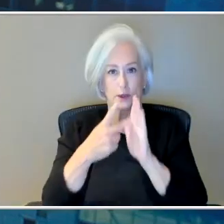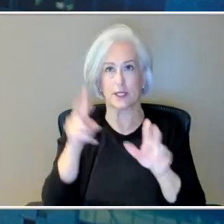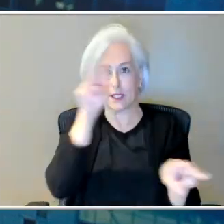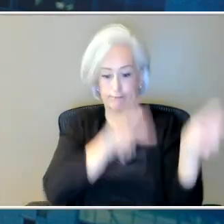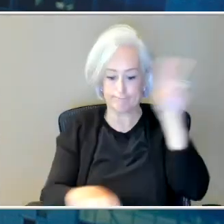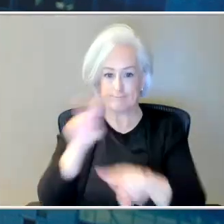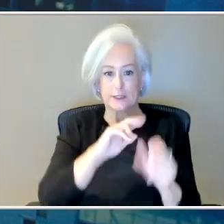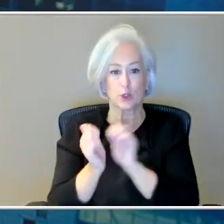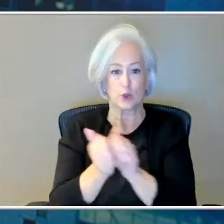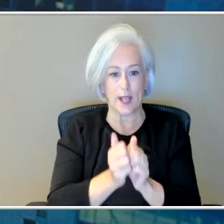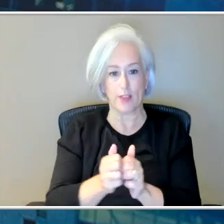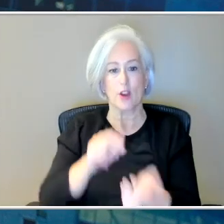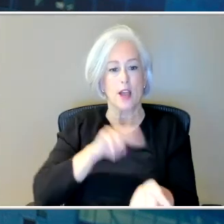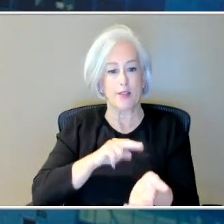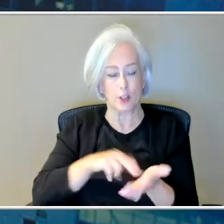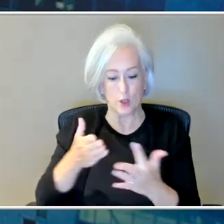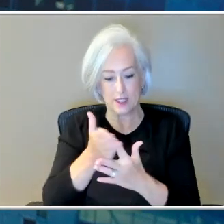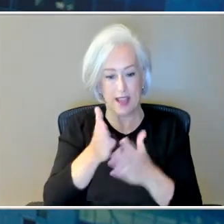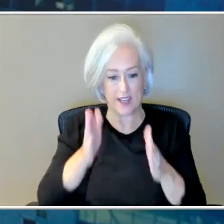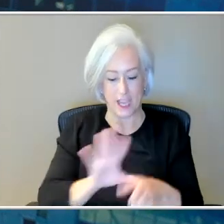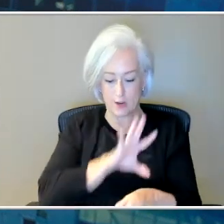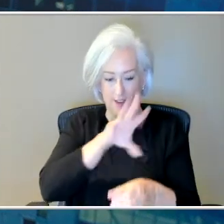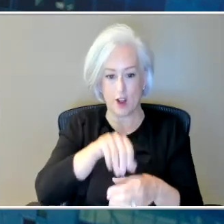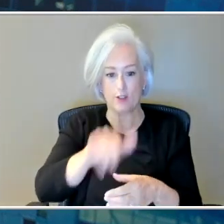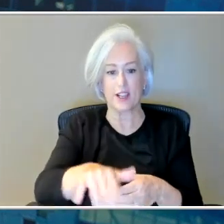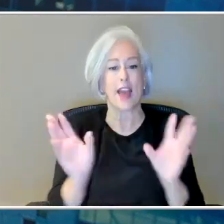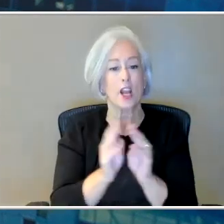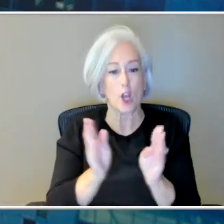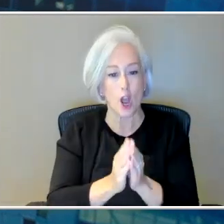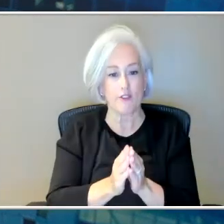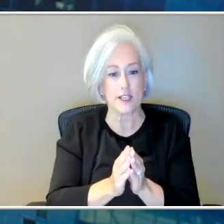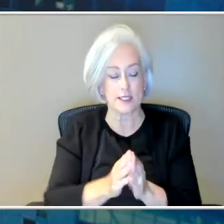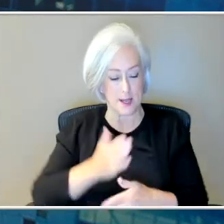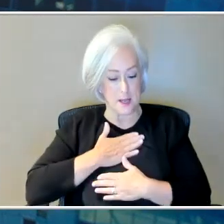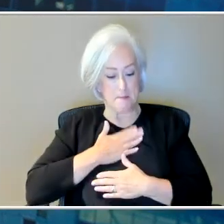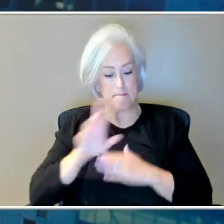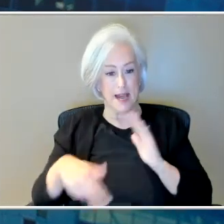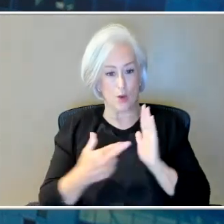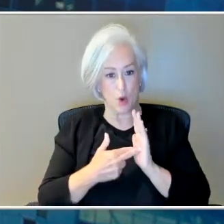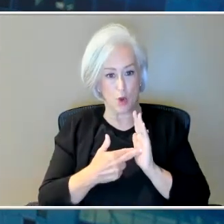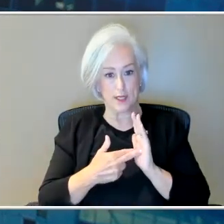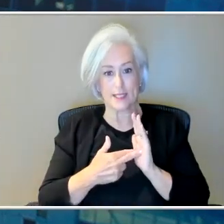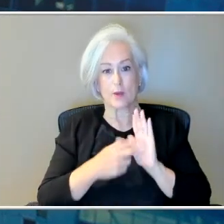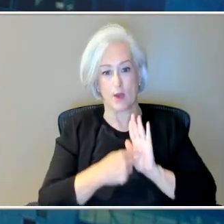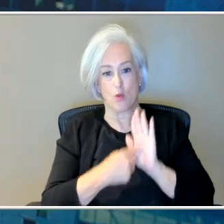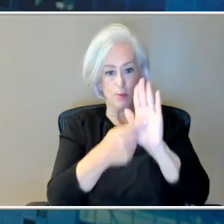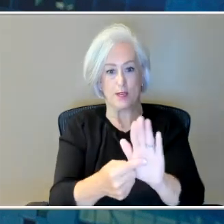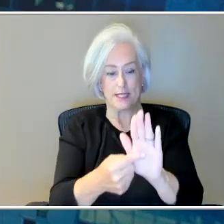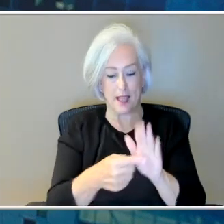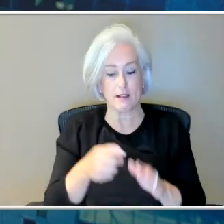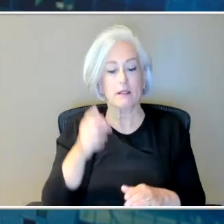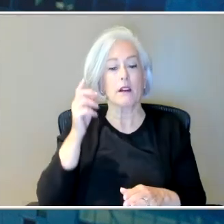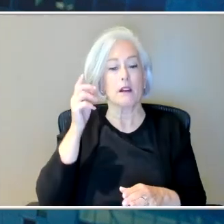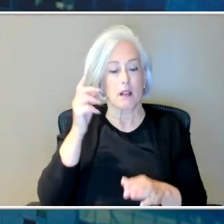that conference. And what our role is when a provider wants to present their patient at the conference, they let the navigators know, so we can